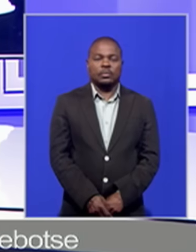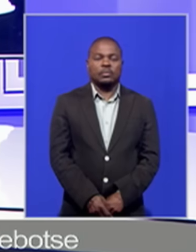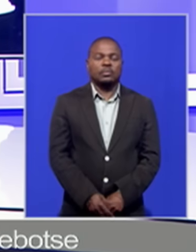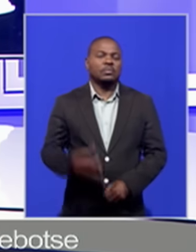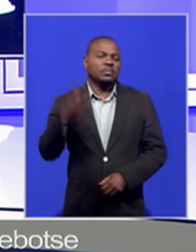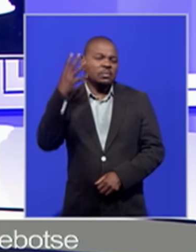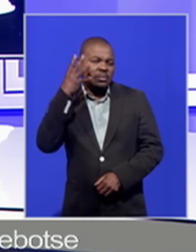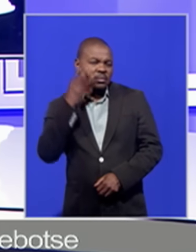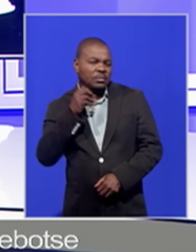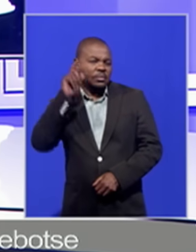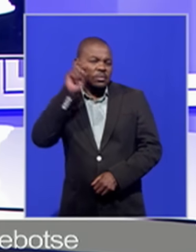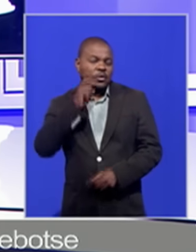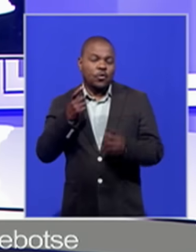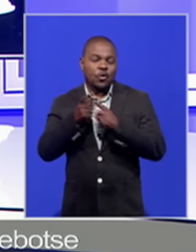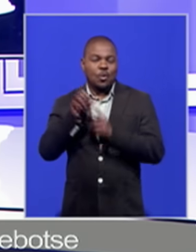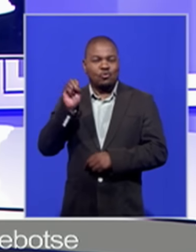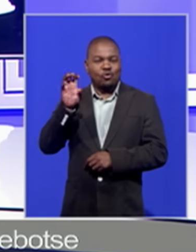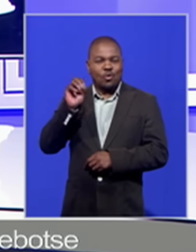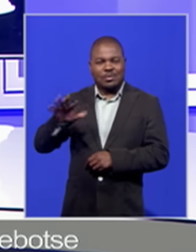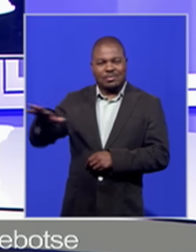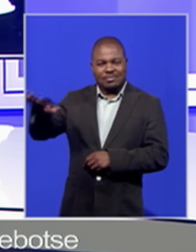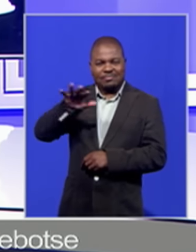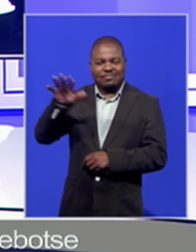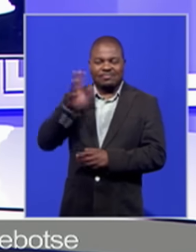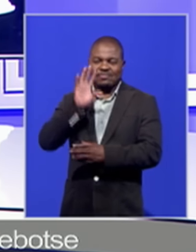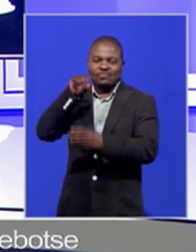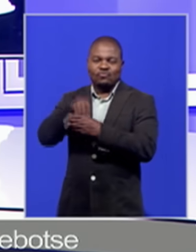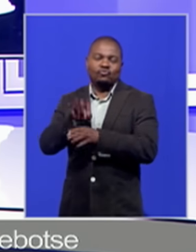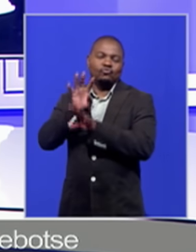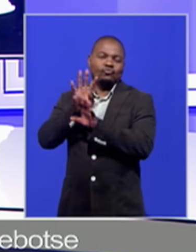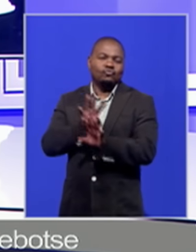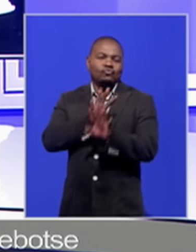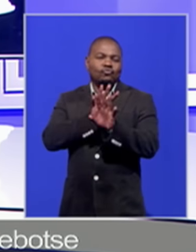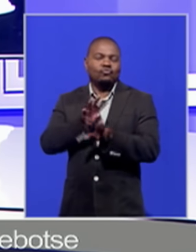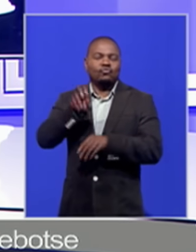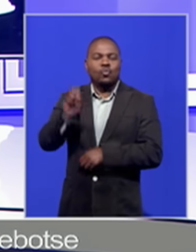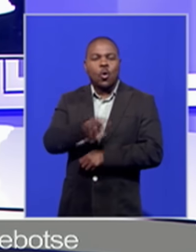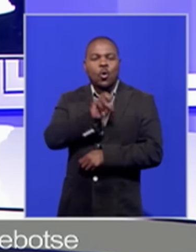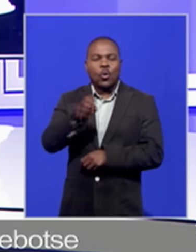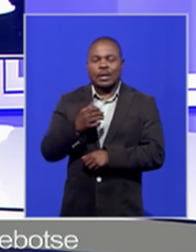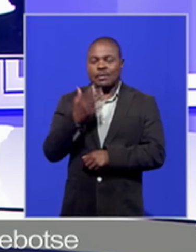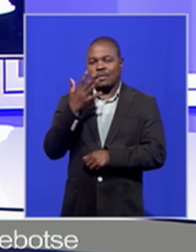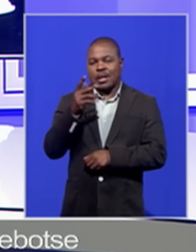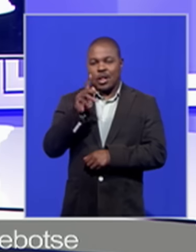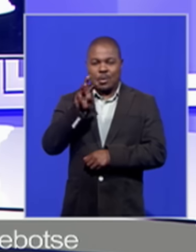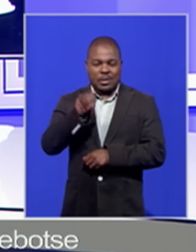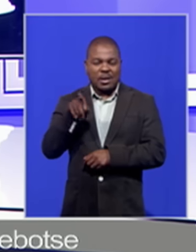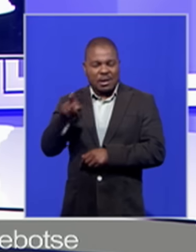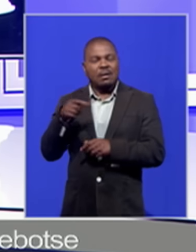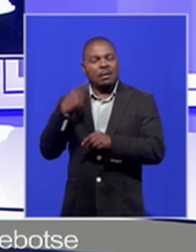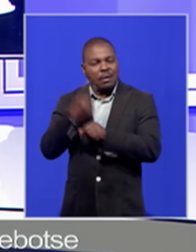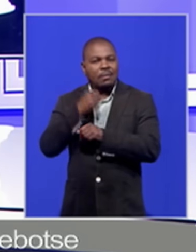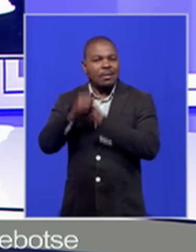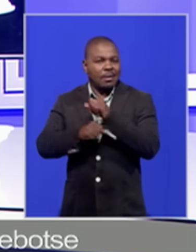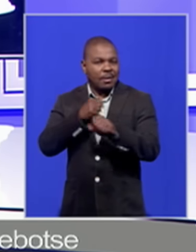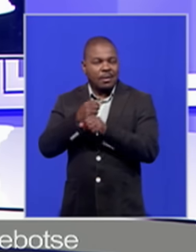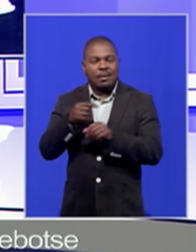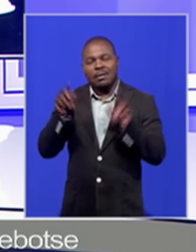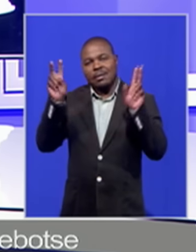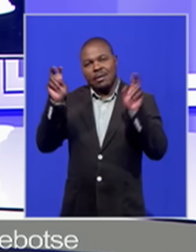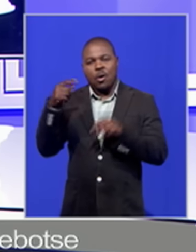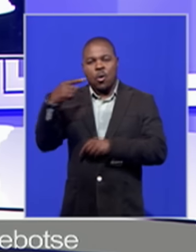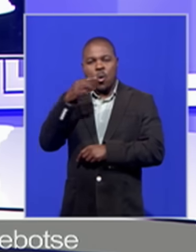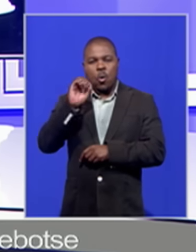Batsofe go ralala le Soweto ba kgathile tema mosepelong wa dikilomitara tse 5 pele ka karolo ya lesolo la ngwaga ka ngwaga la Gogo Joint